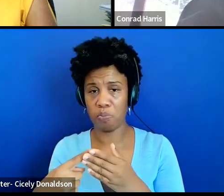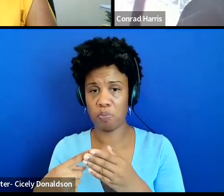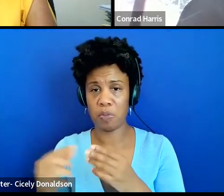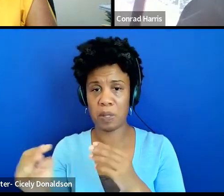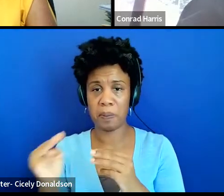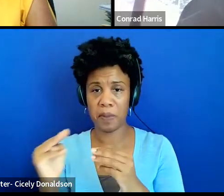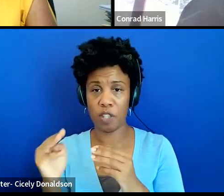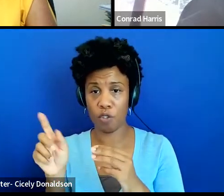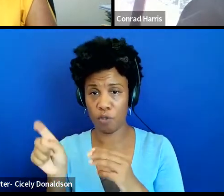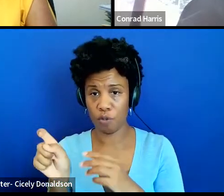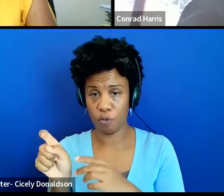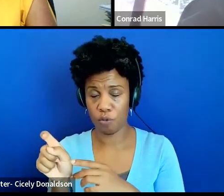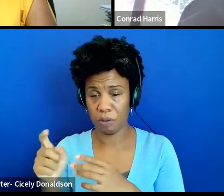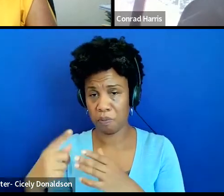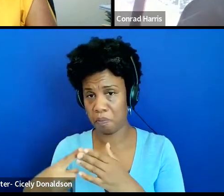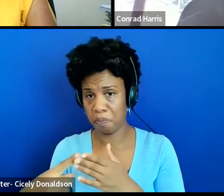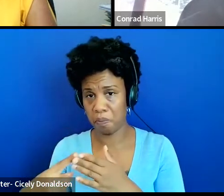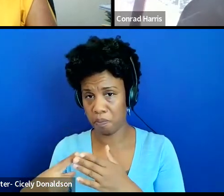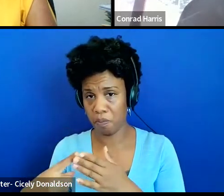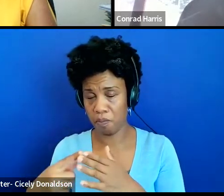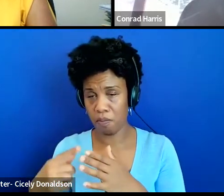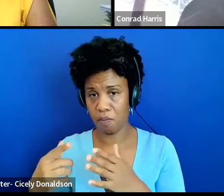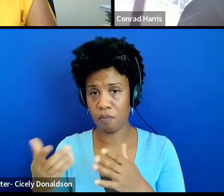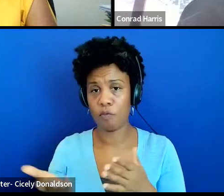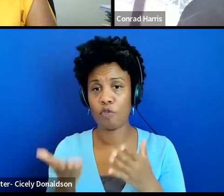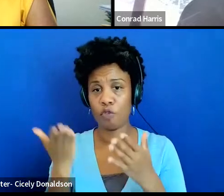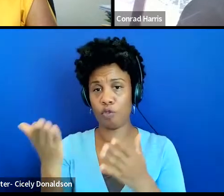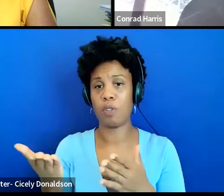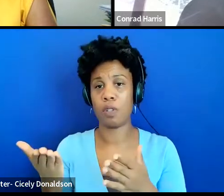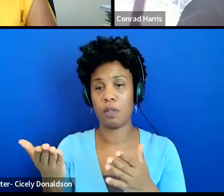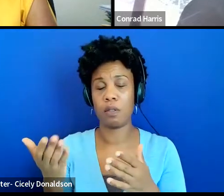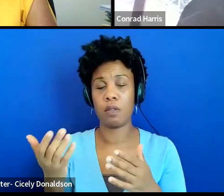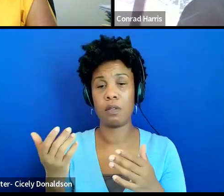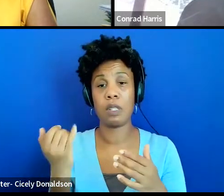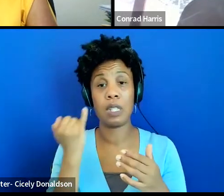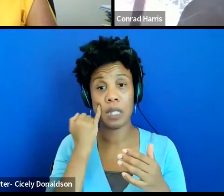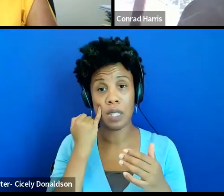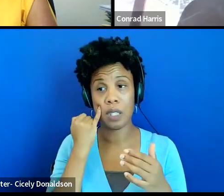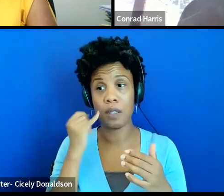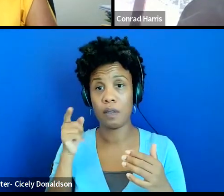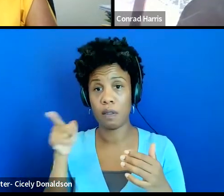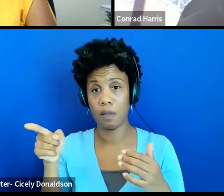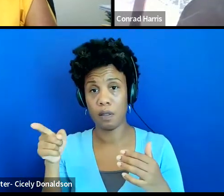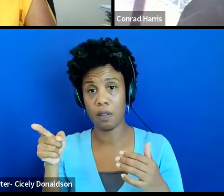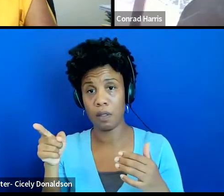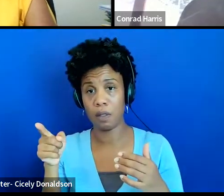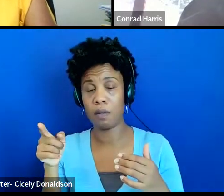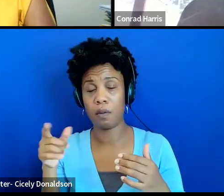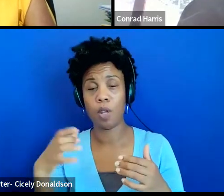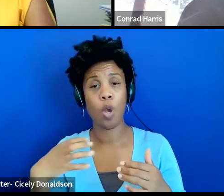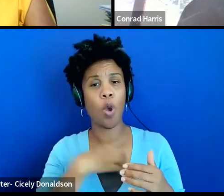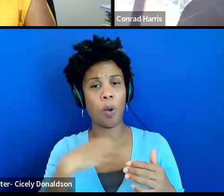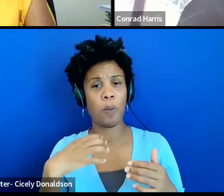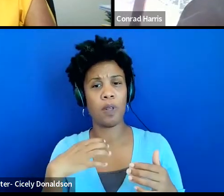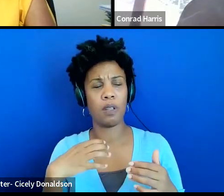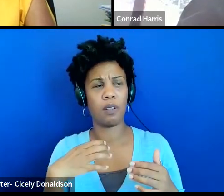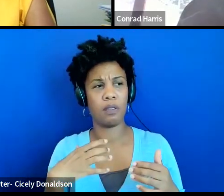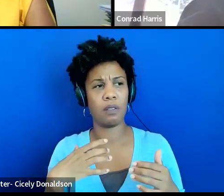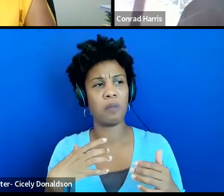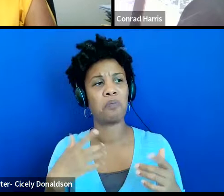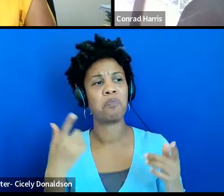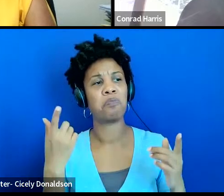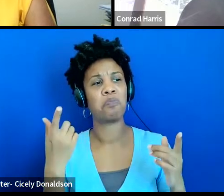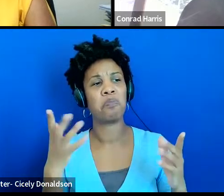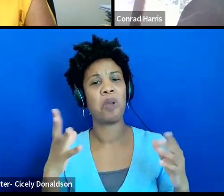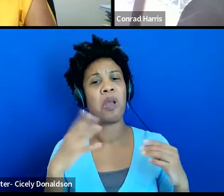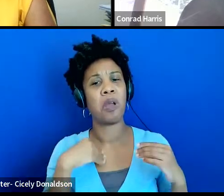But it has to be with the agreement of the complainant. And then if that isn't